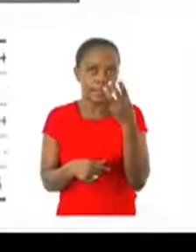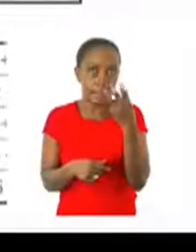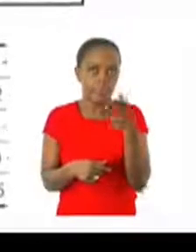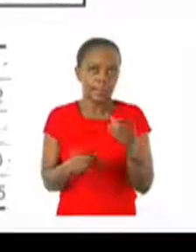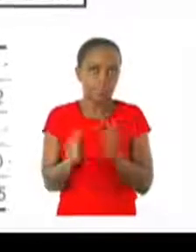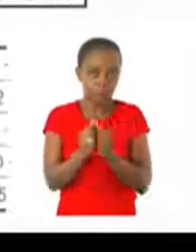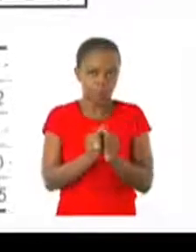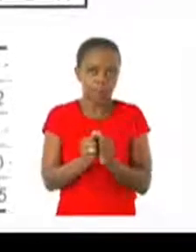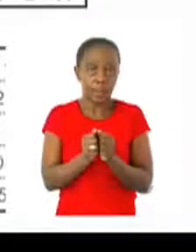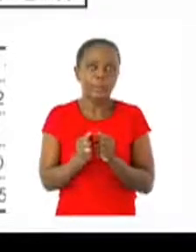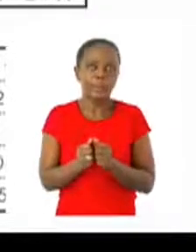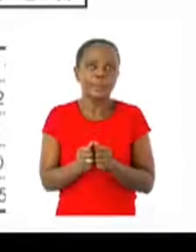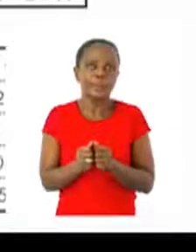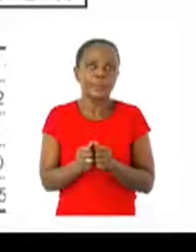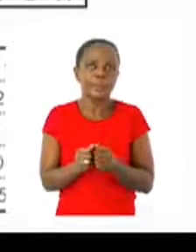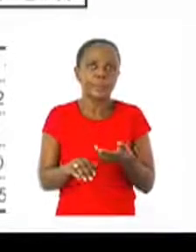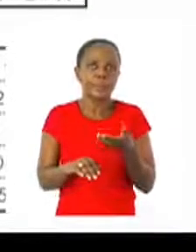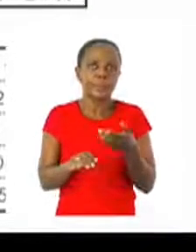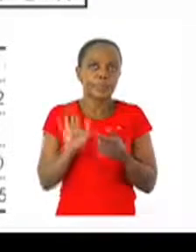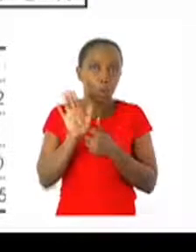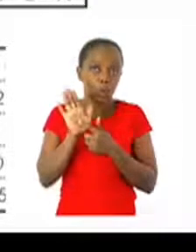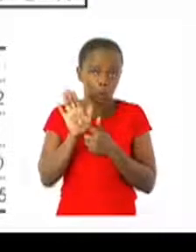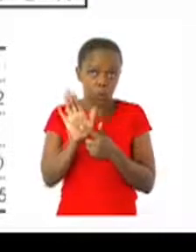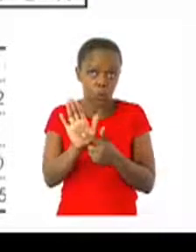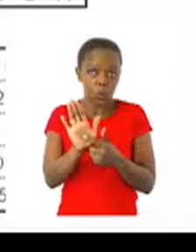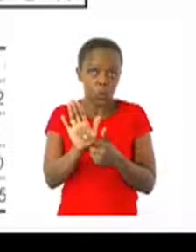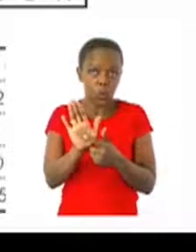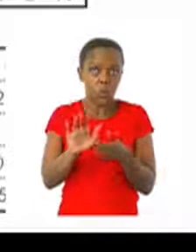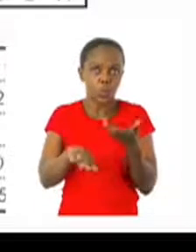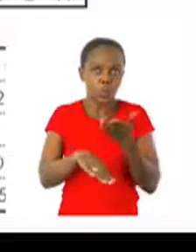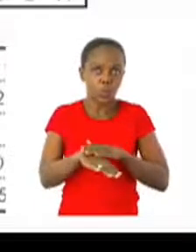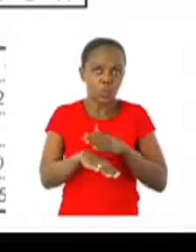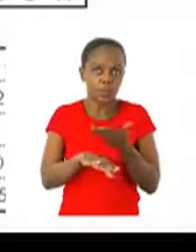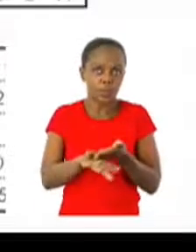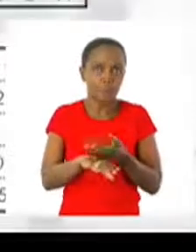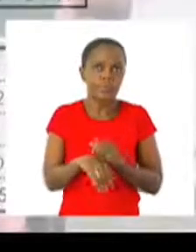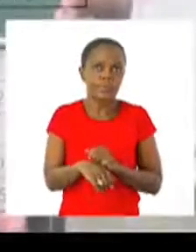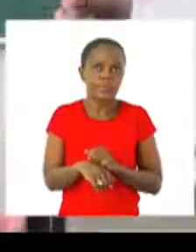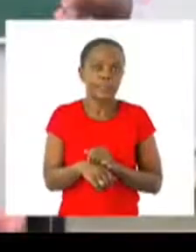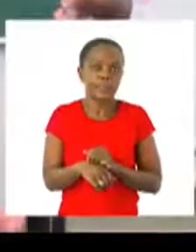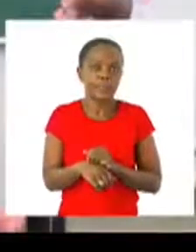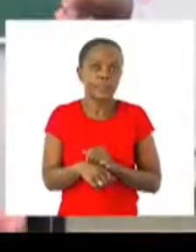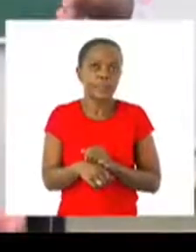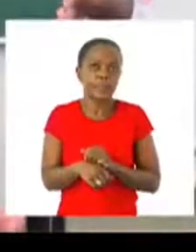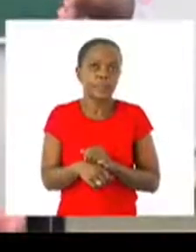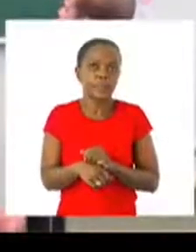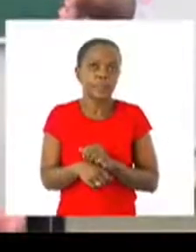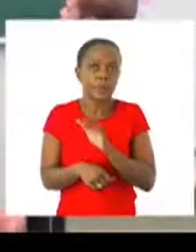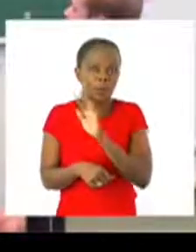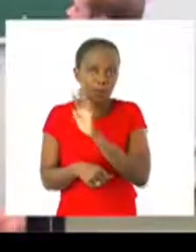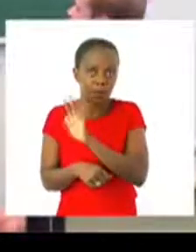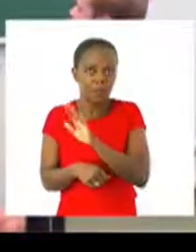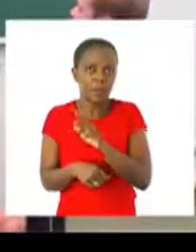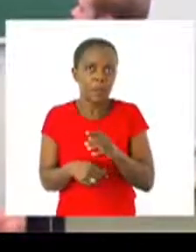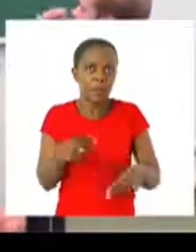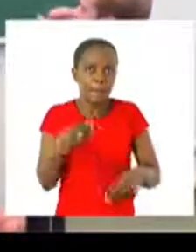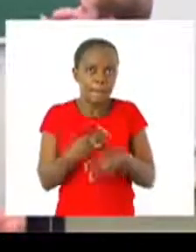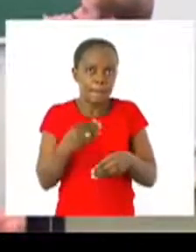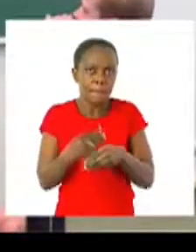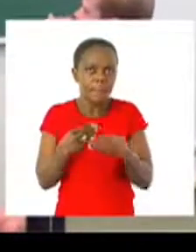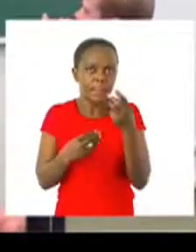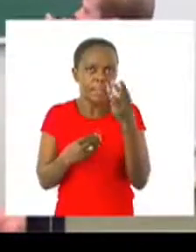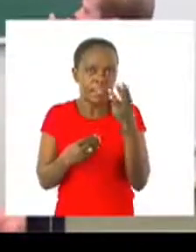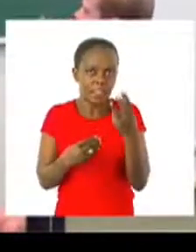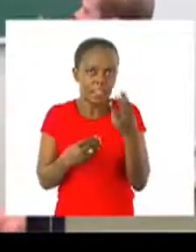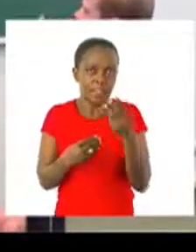you a few examples on the board that we're going to do together. 5 plus 3. Let us